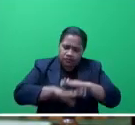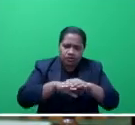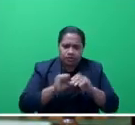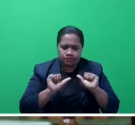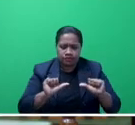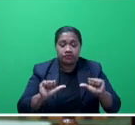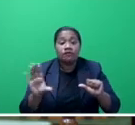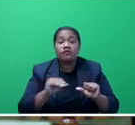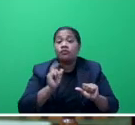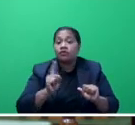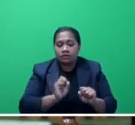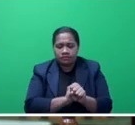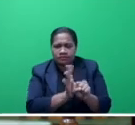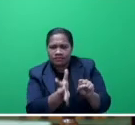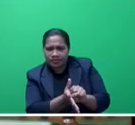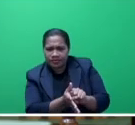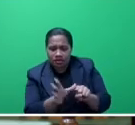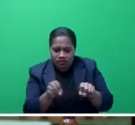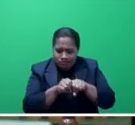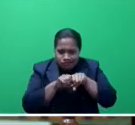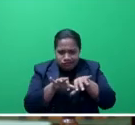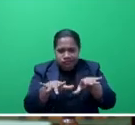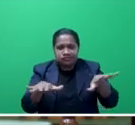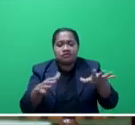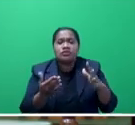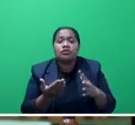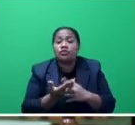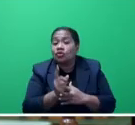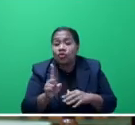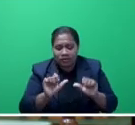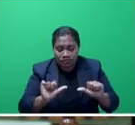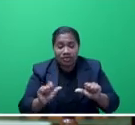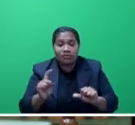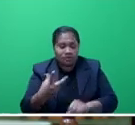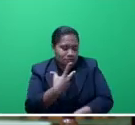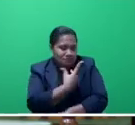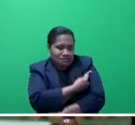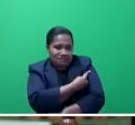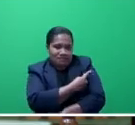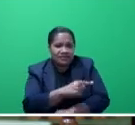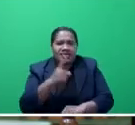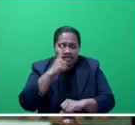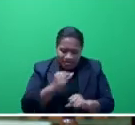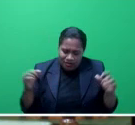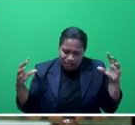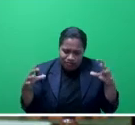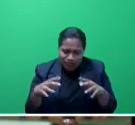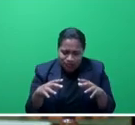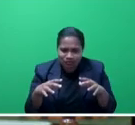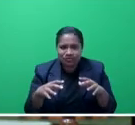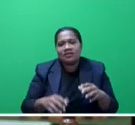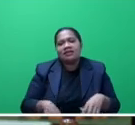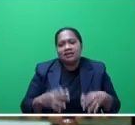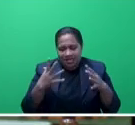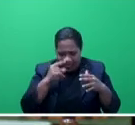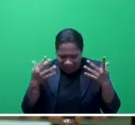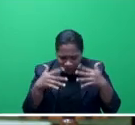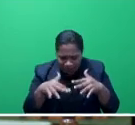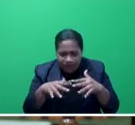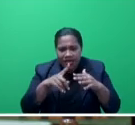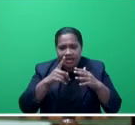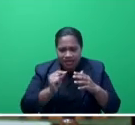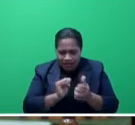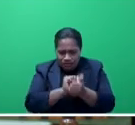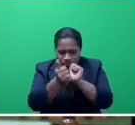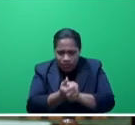coronavirus thanks to widespread immunity through vaccines. Gatherings can take place, sports can be played, and we can pray together in